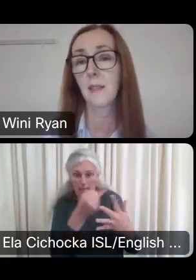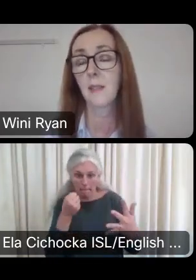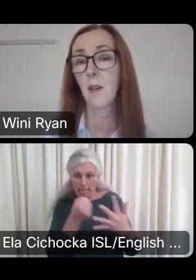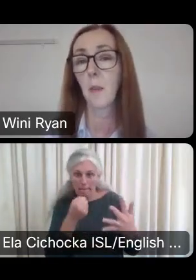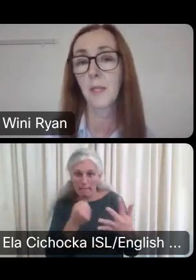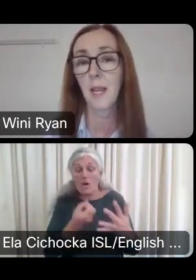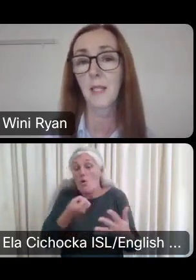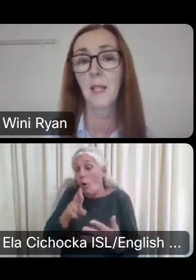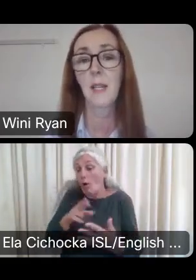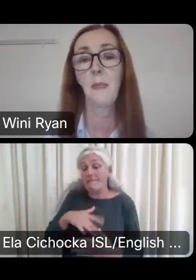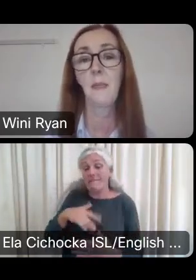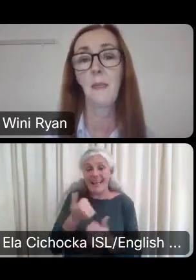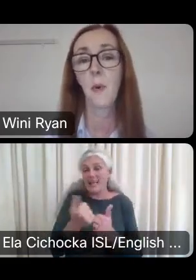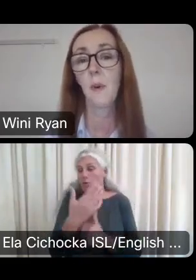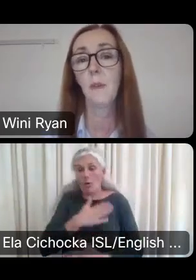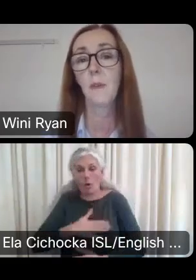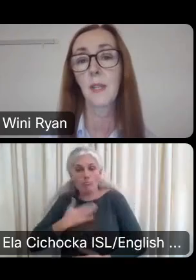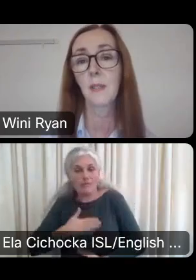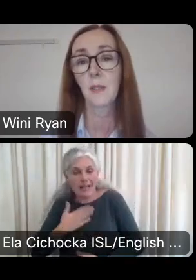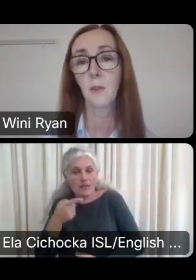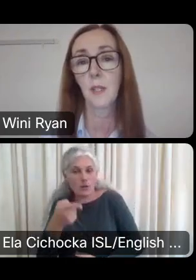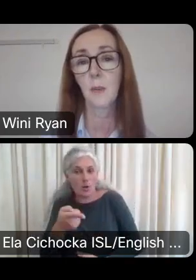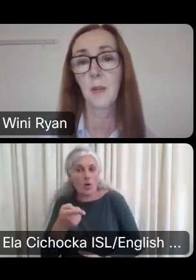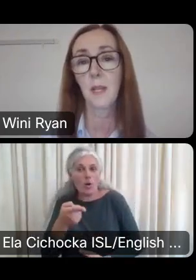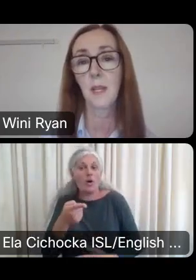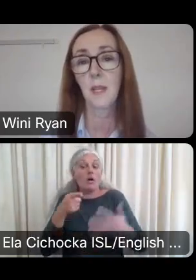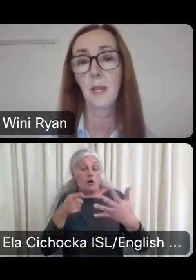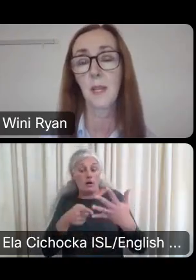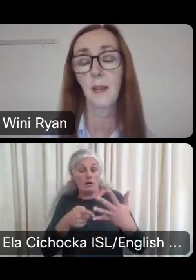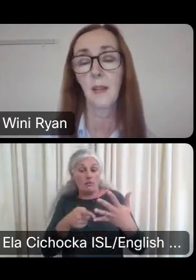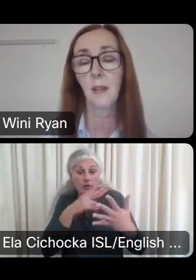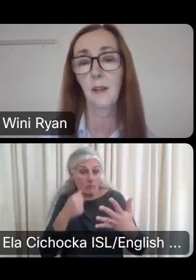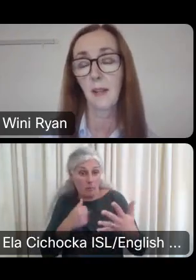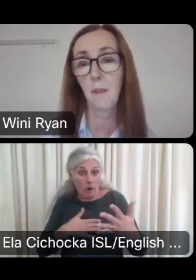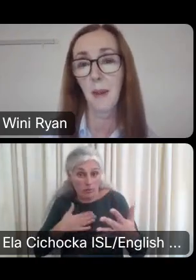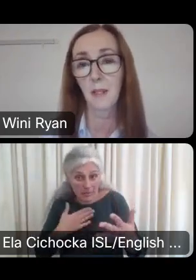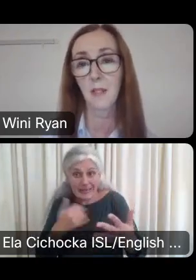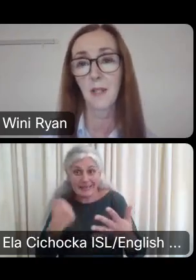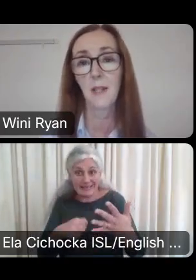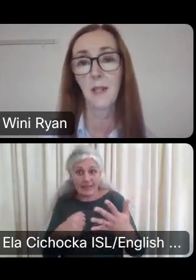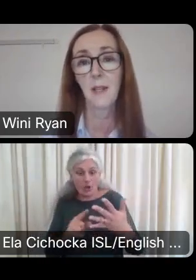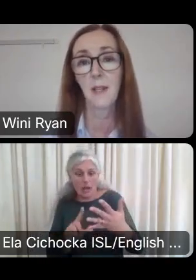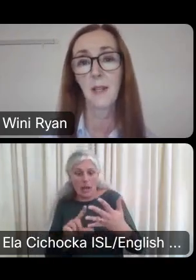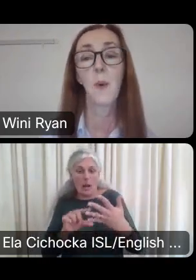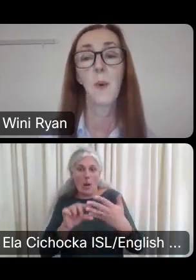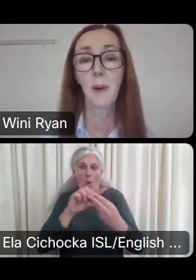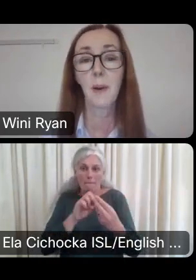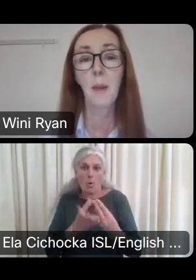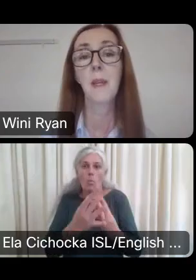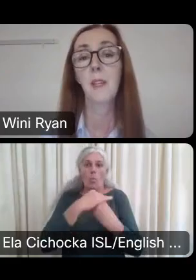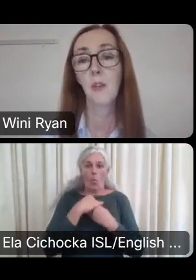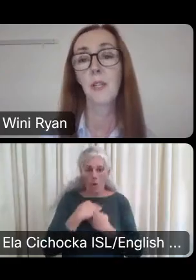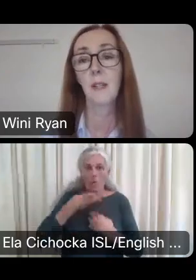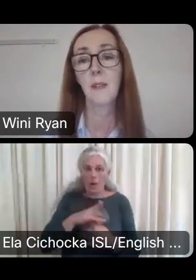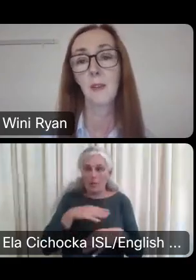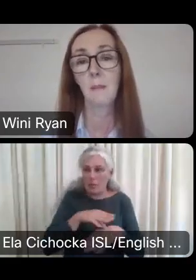somebody is upset, then one or more of these is going to be impacted. When people are